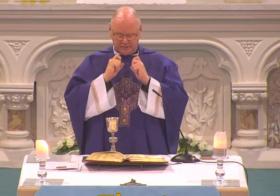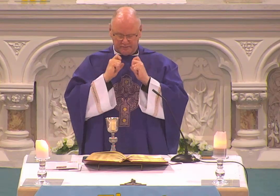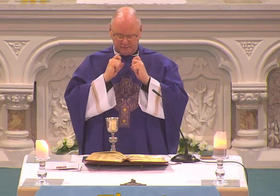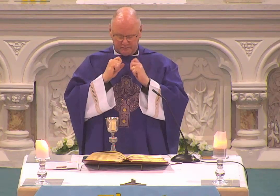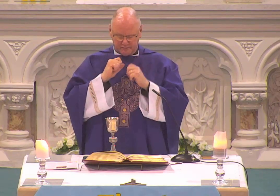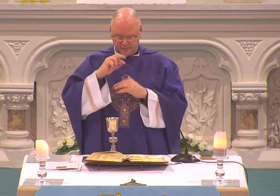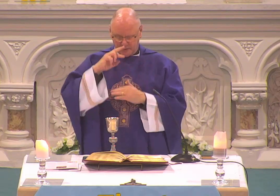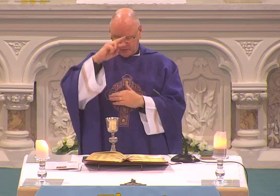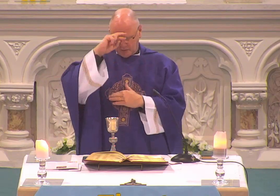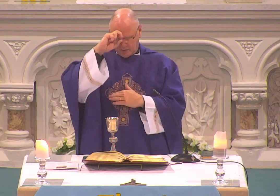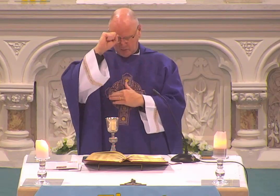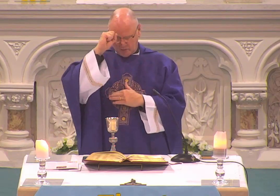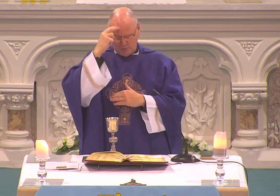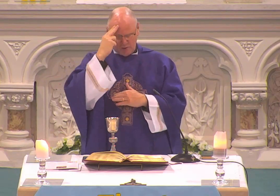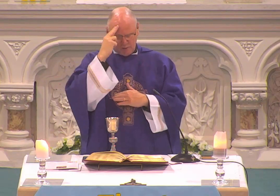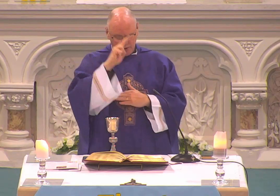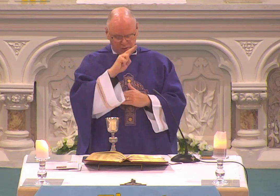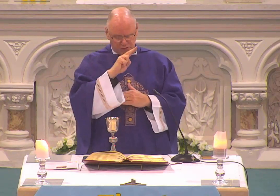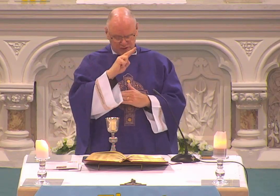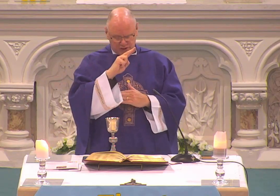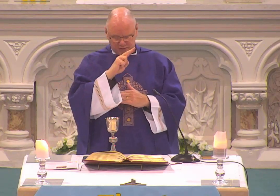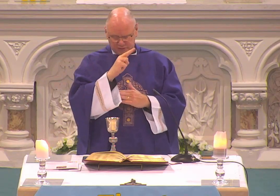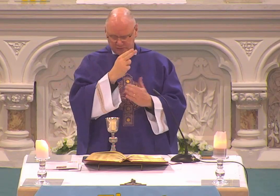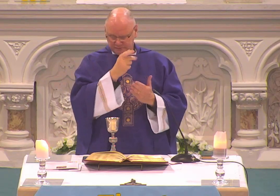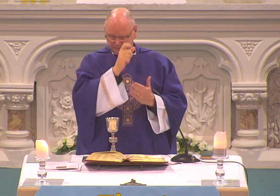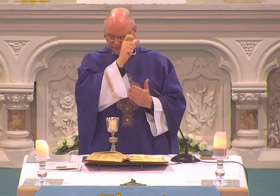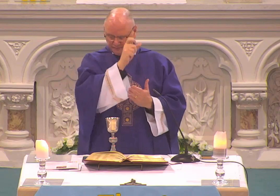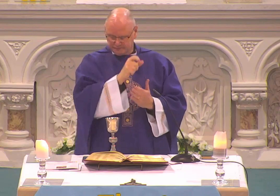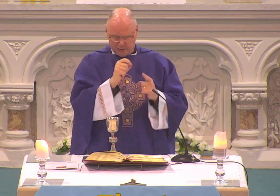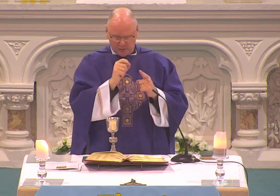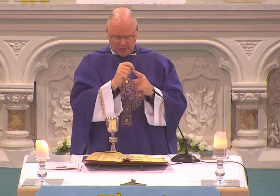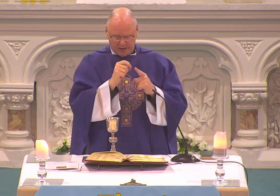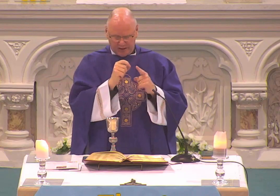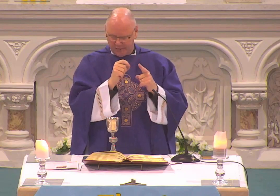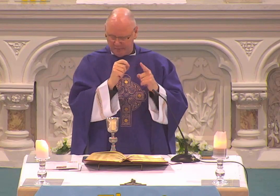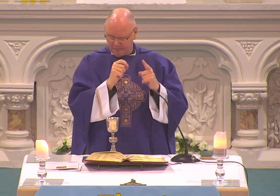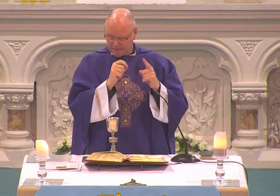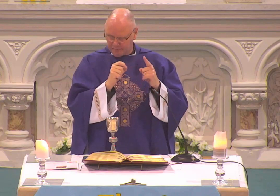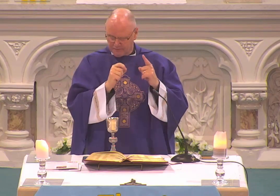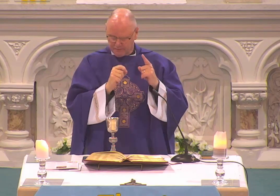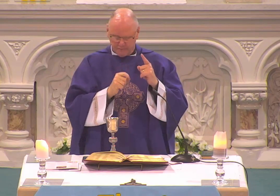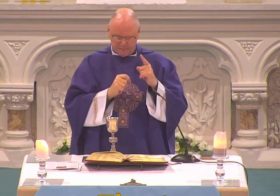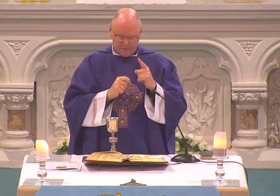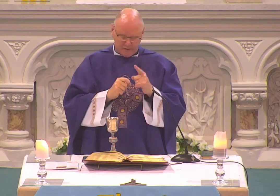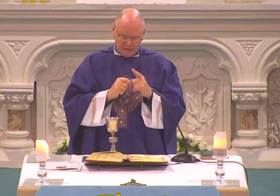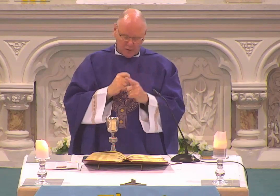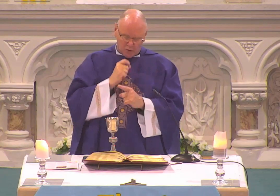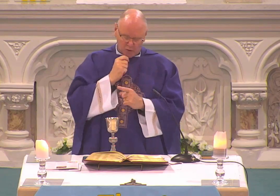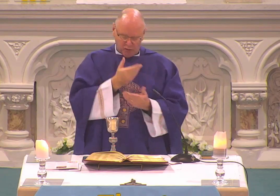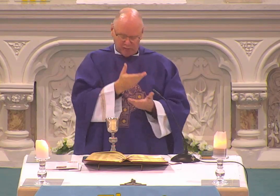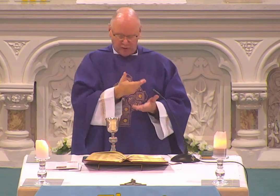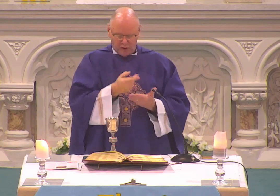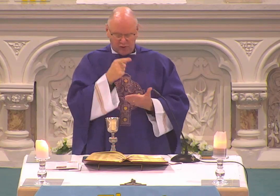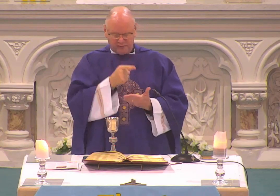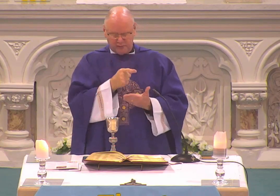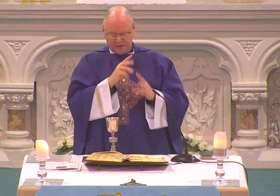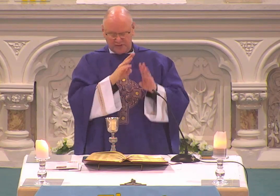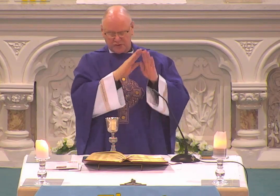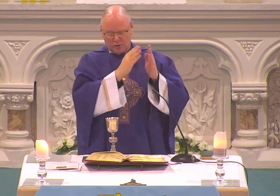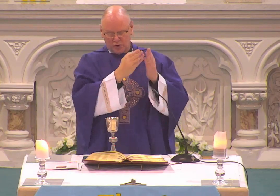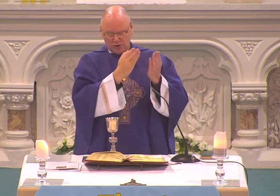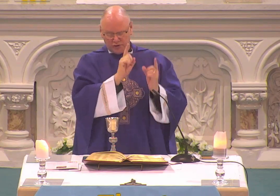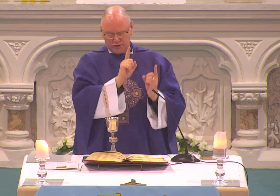clergy, remember your servant, Peggy, whom you have called from